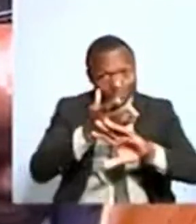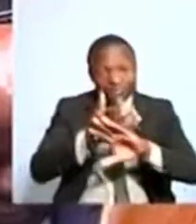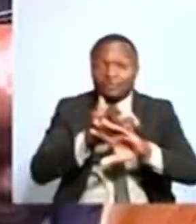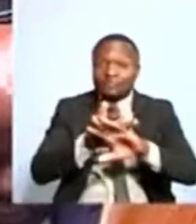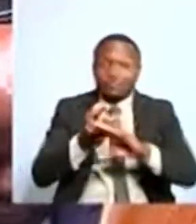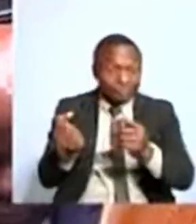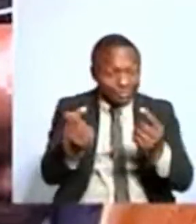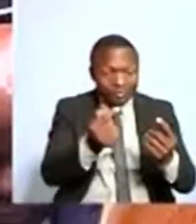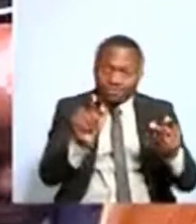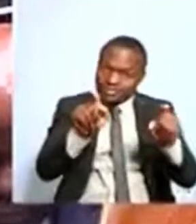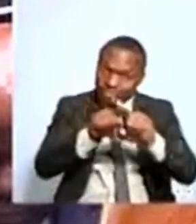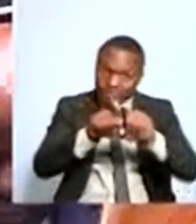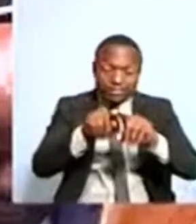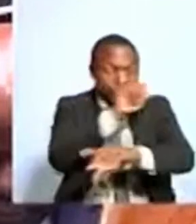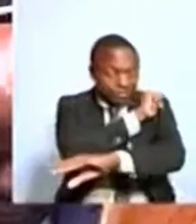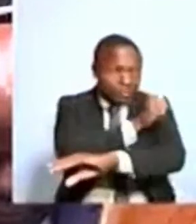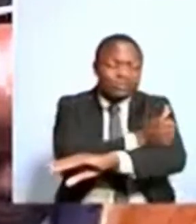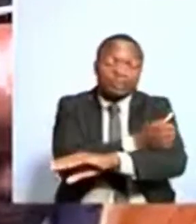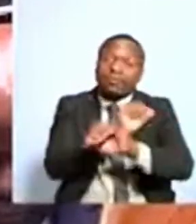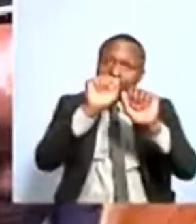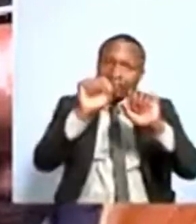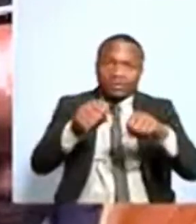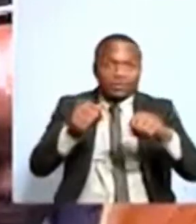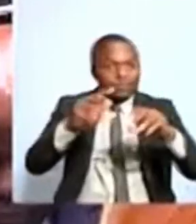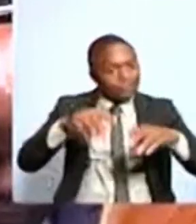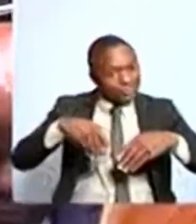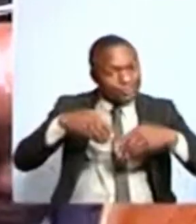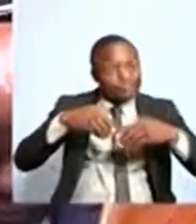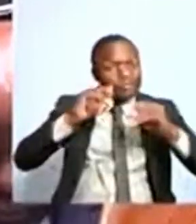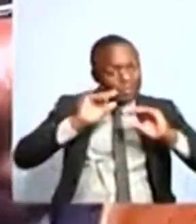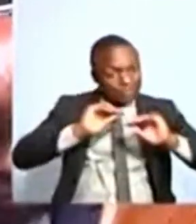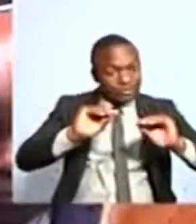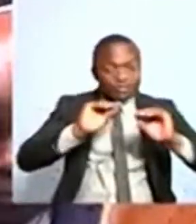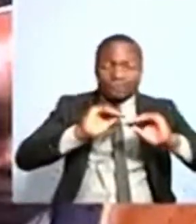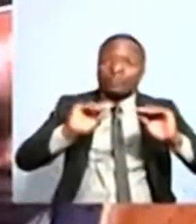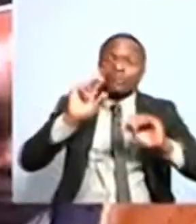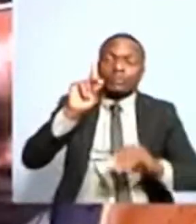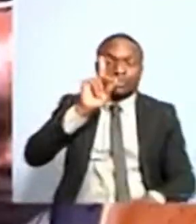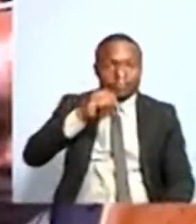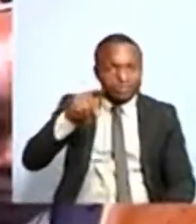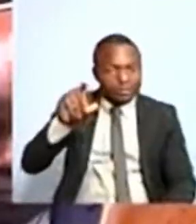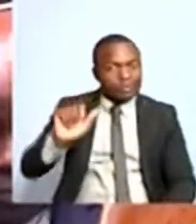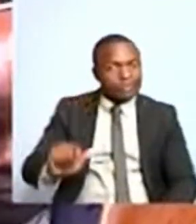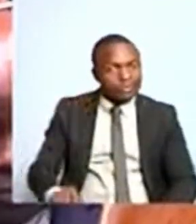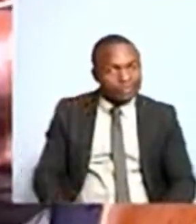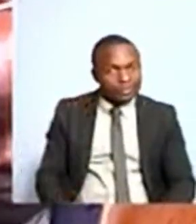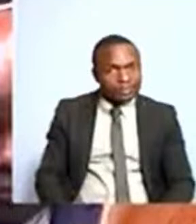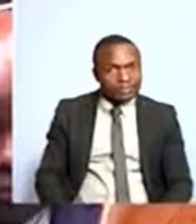by the same authority, which can only be directed by the DPP.